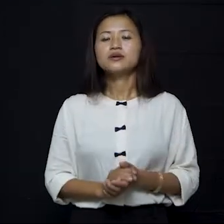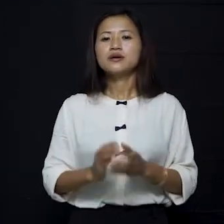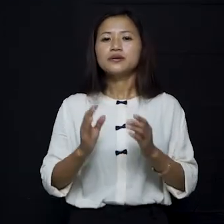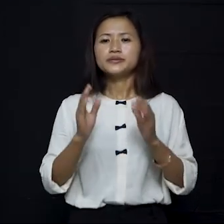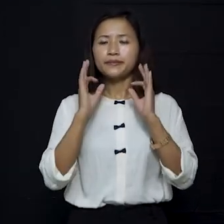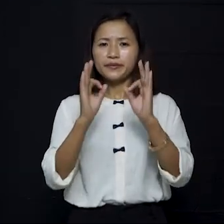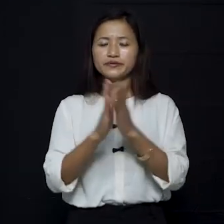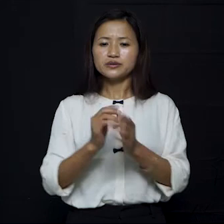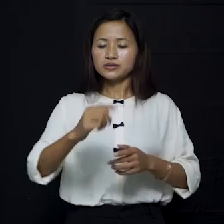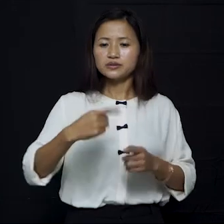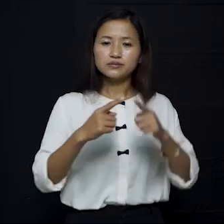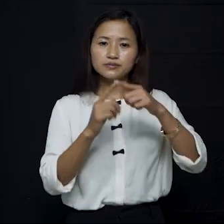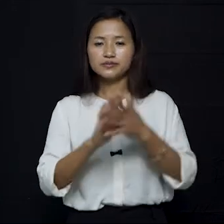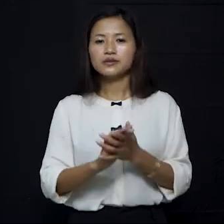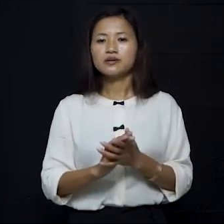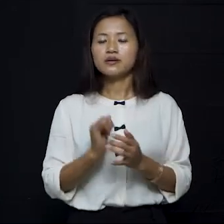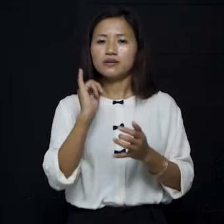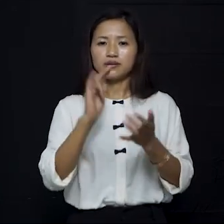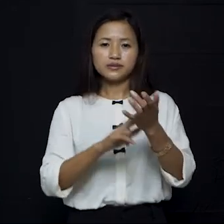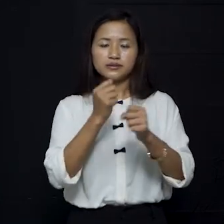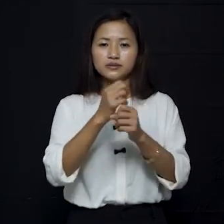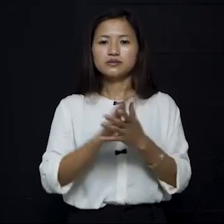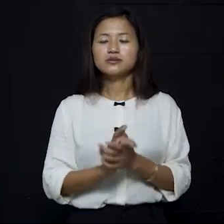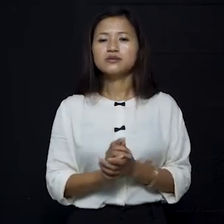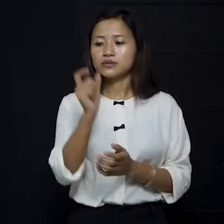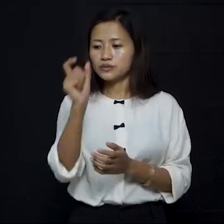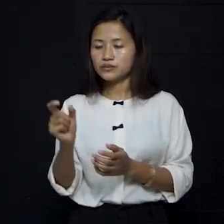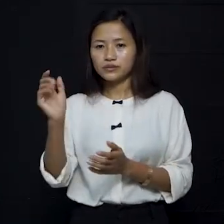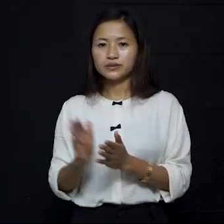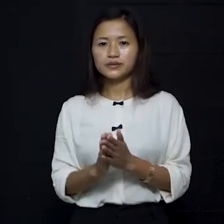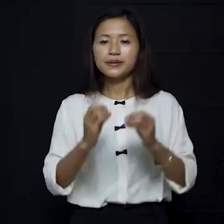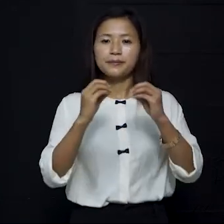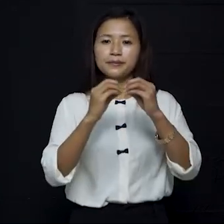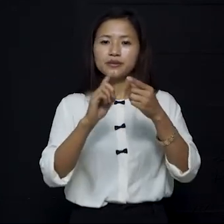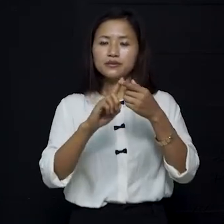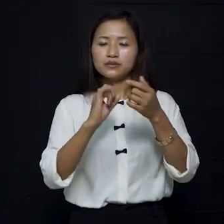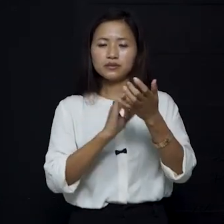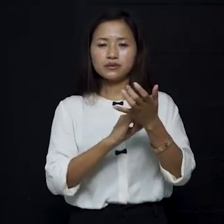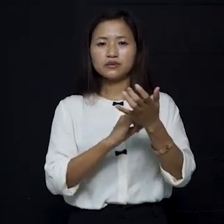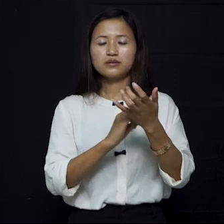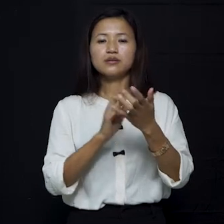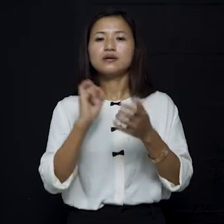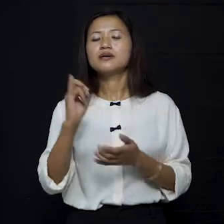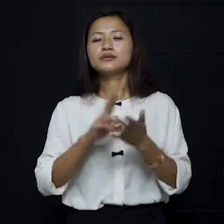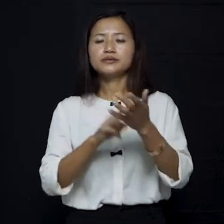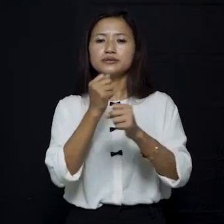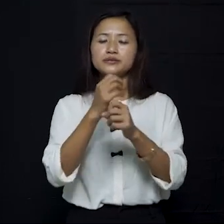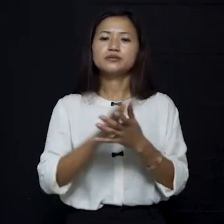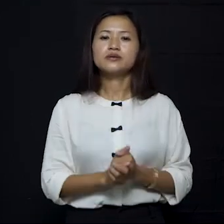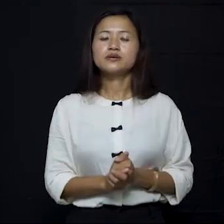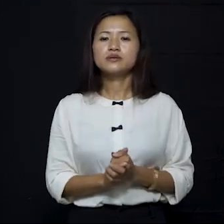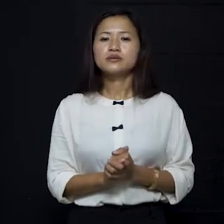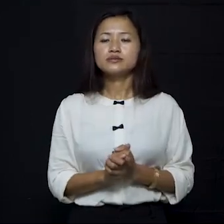continuous, had and verb plus ing, we need to bring the word been, okay? And so it's been,